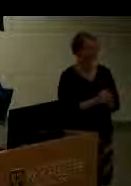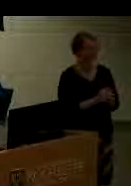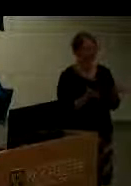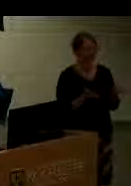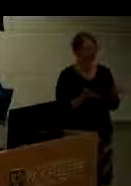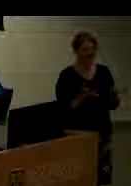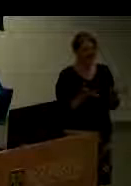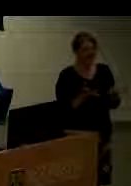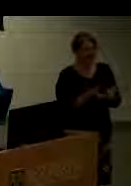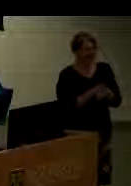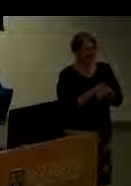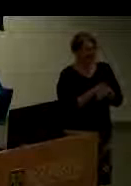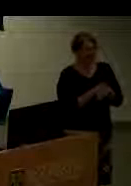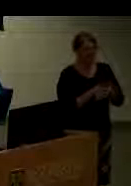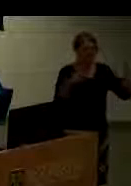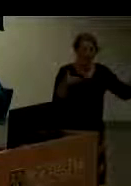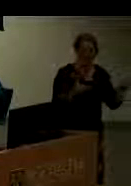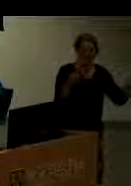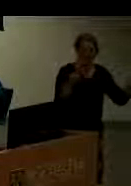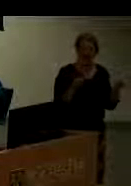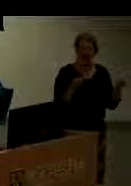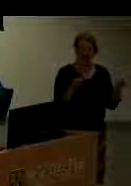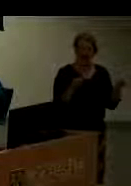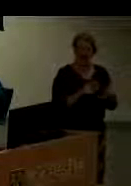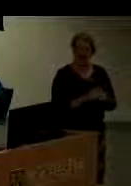So welcome back.